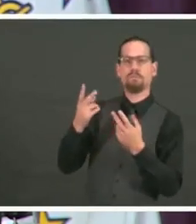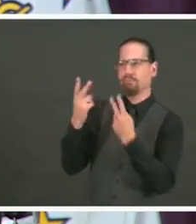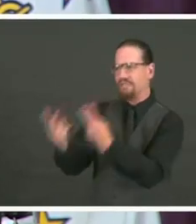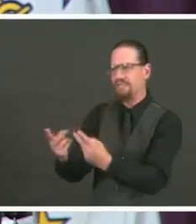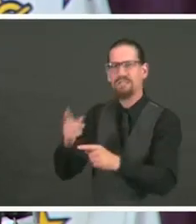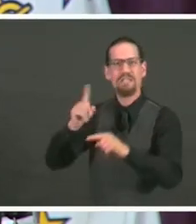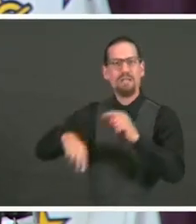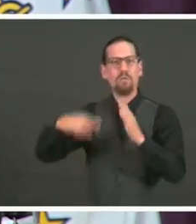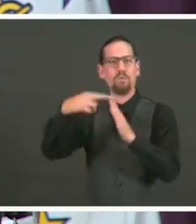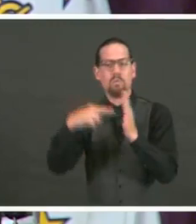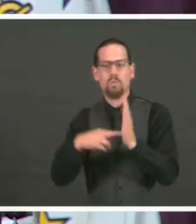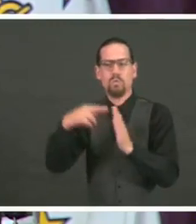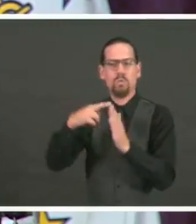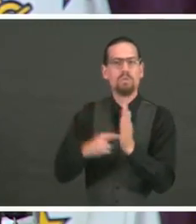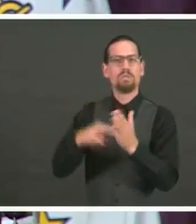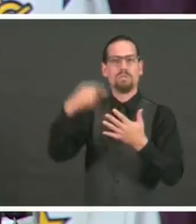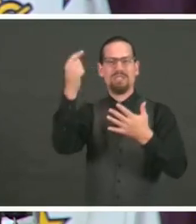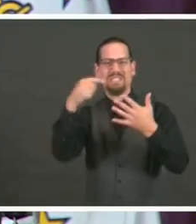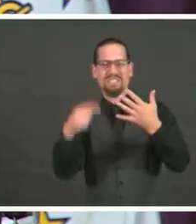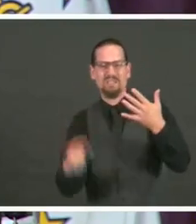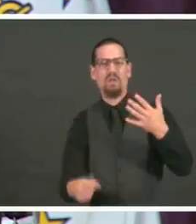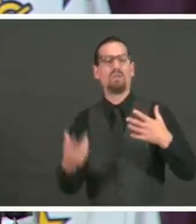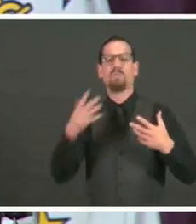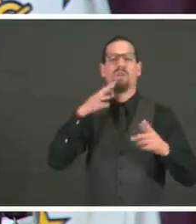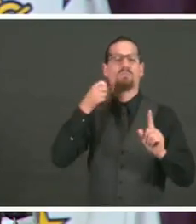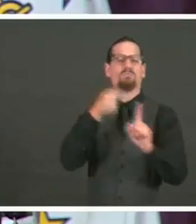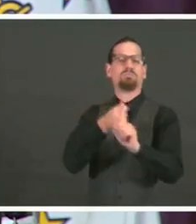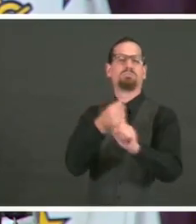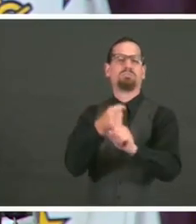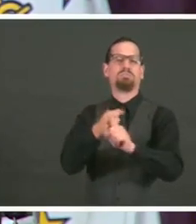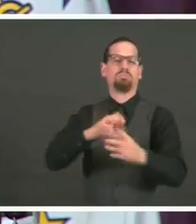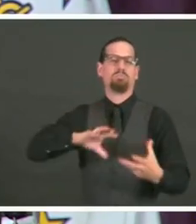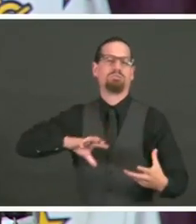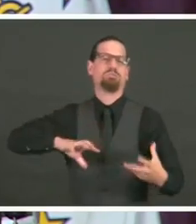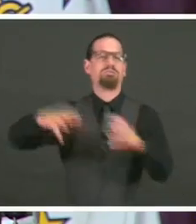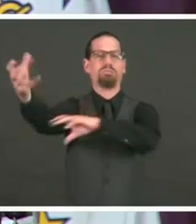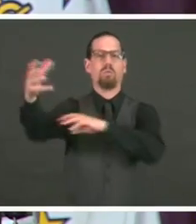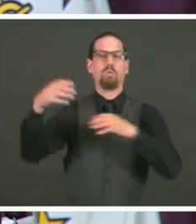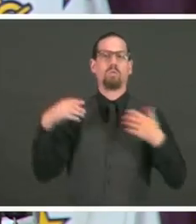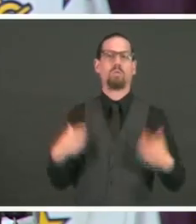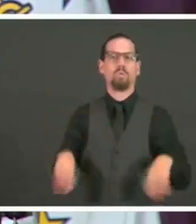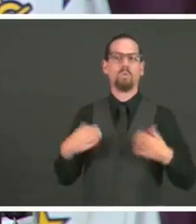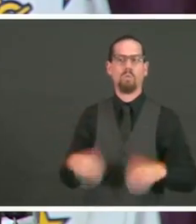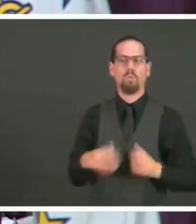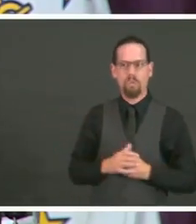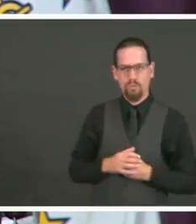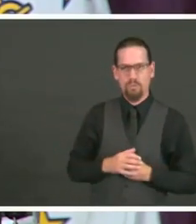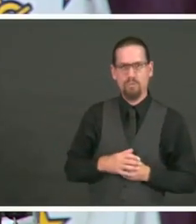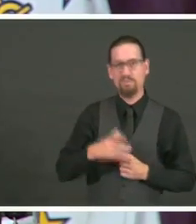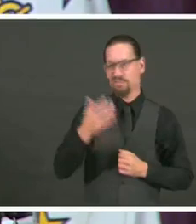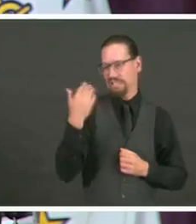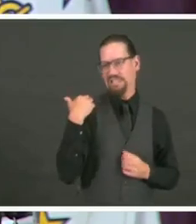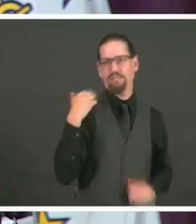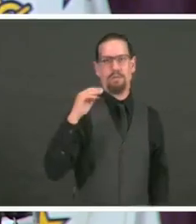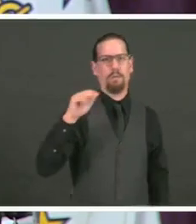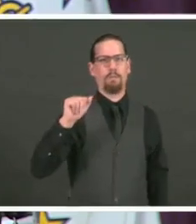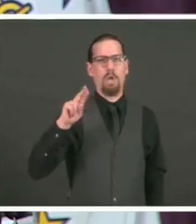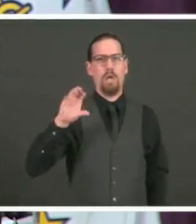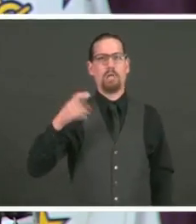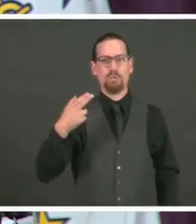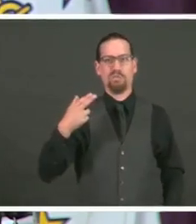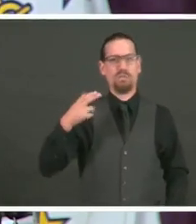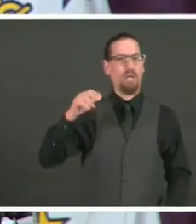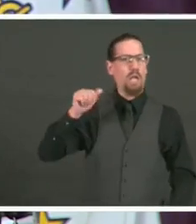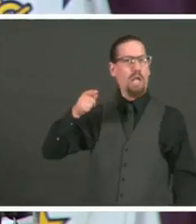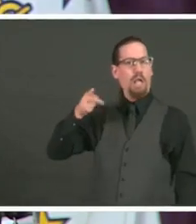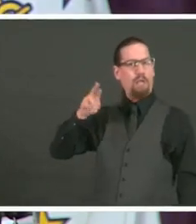May. Let's get that spirit back. This is a turning point now, it's on us, and I think if we come together and really restrain